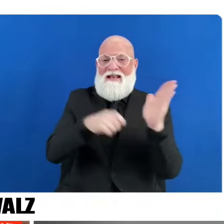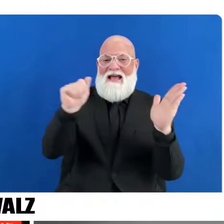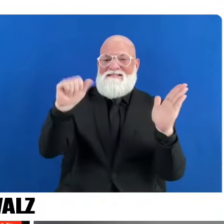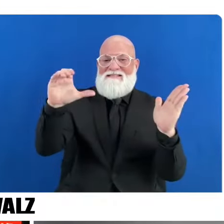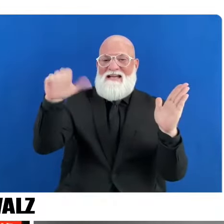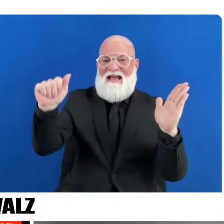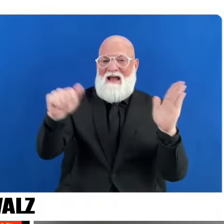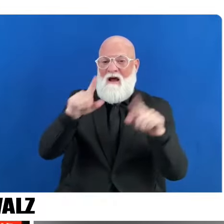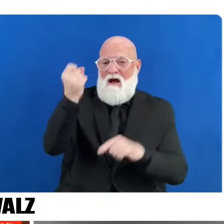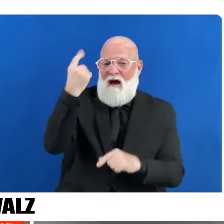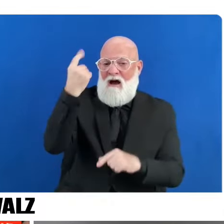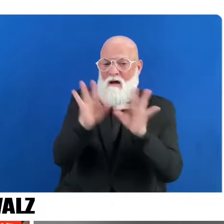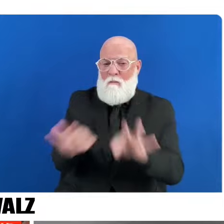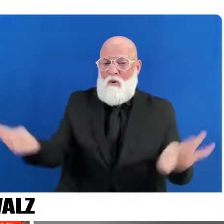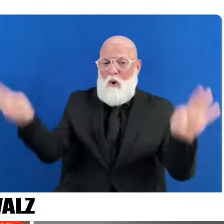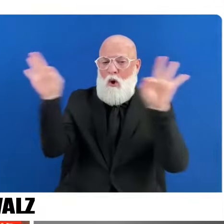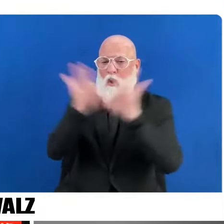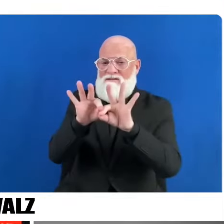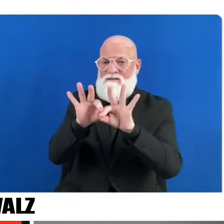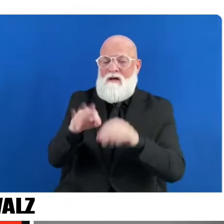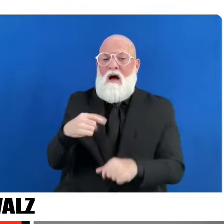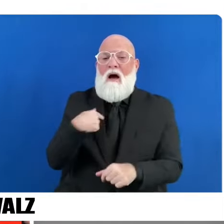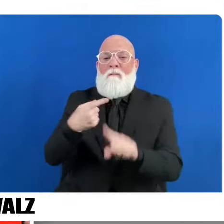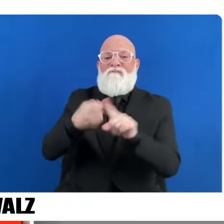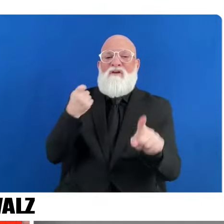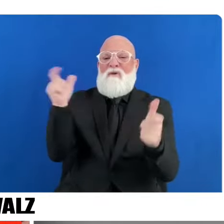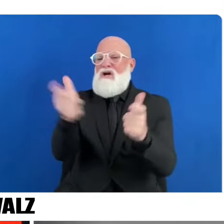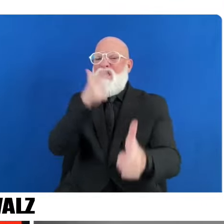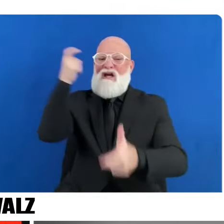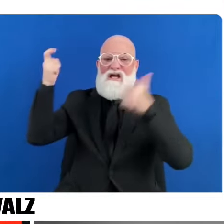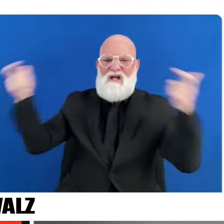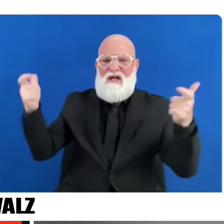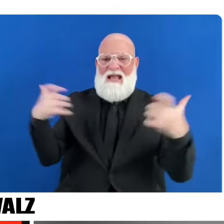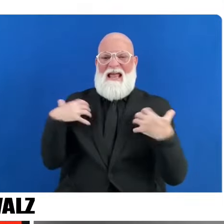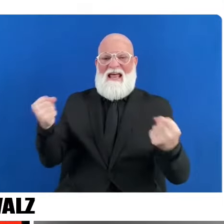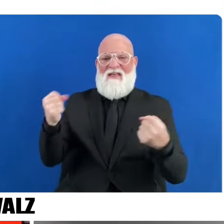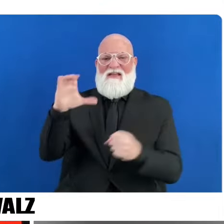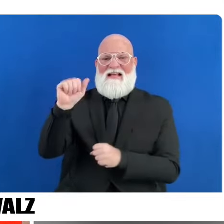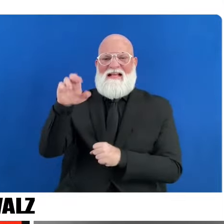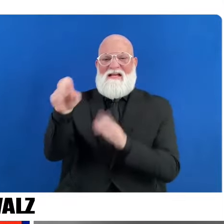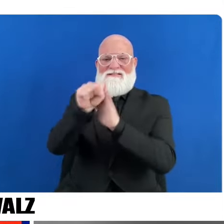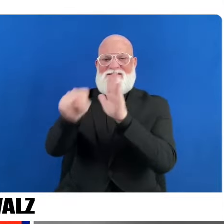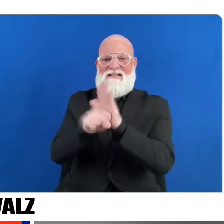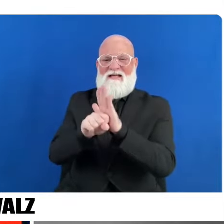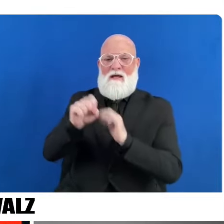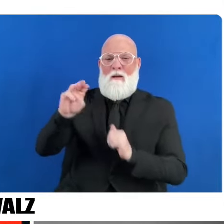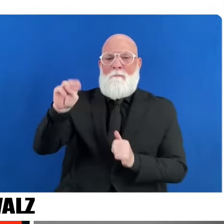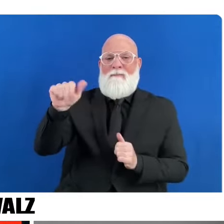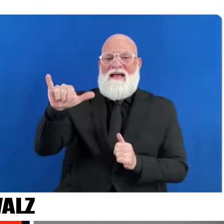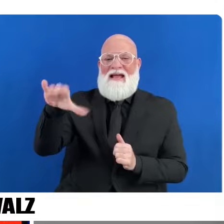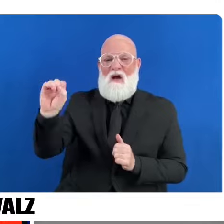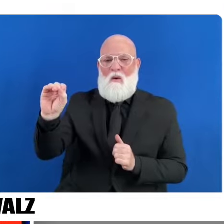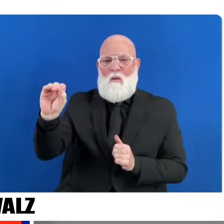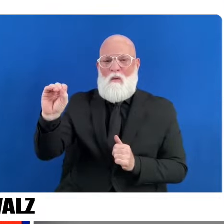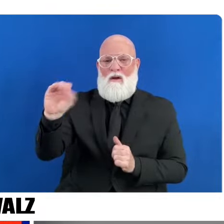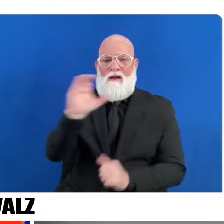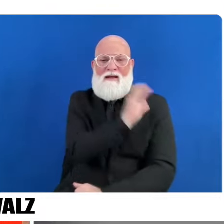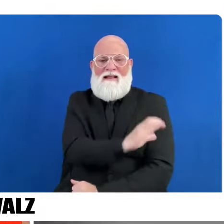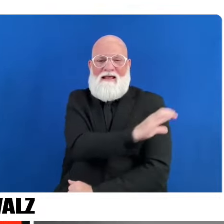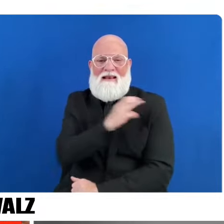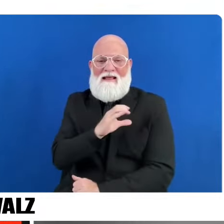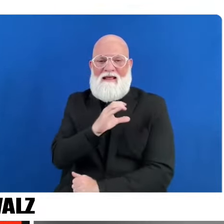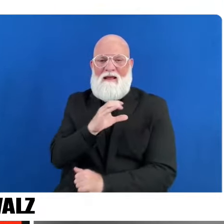major healthcare state, home of the Mayo Clinic, home to Medical Alley, 3M, Medtronic, all of those. We understand